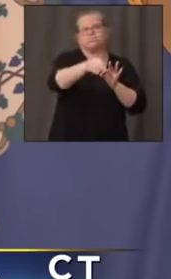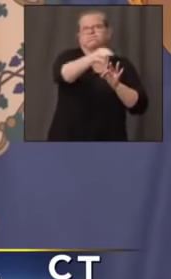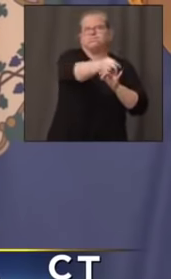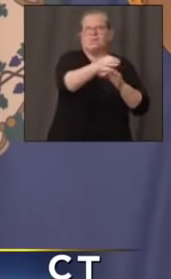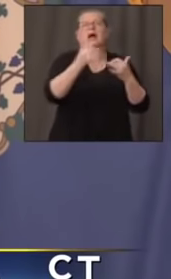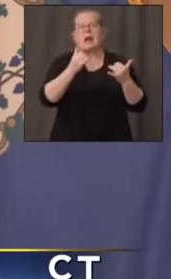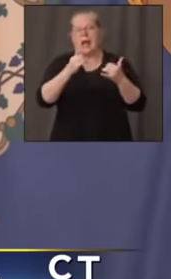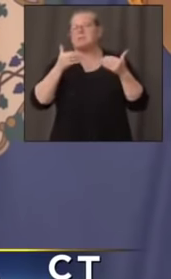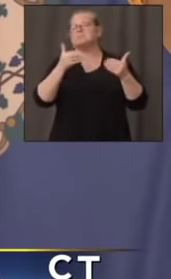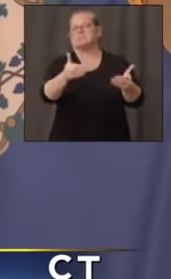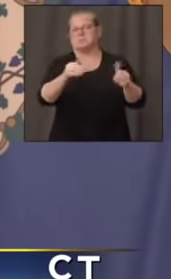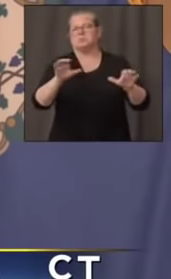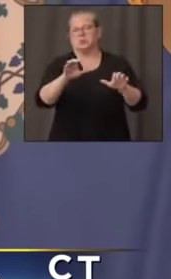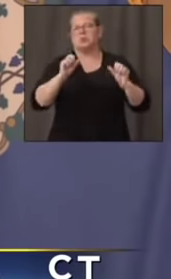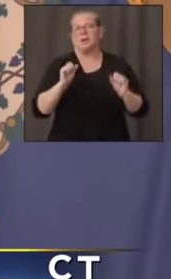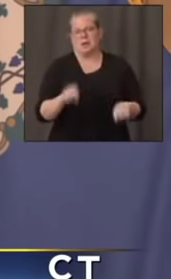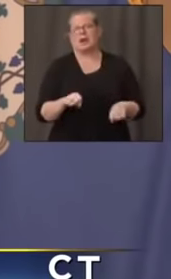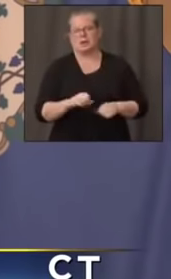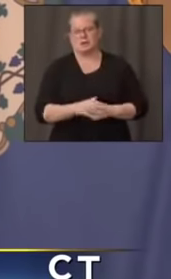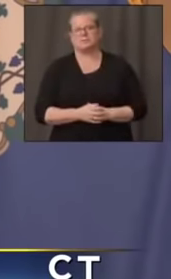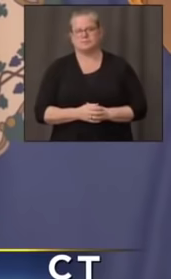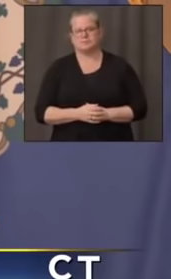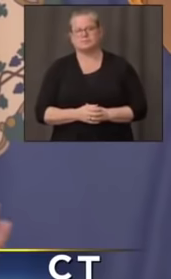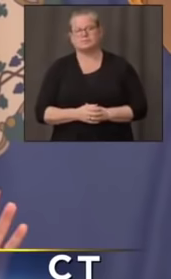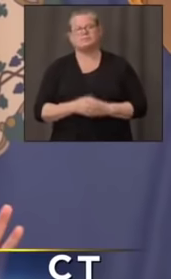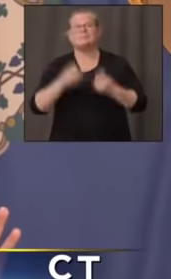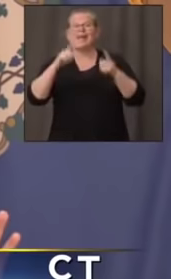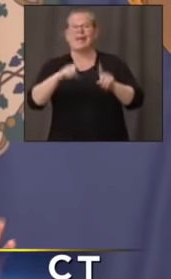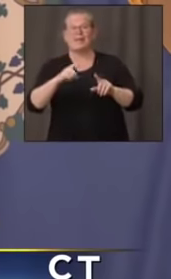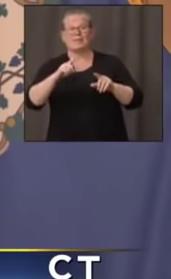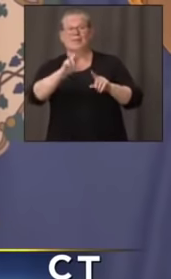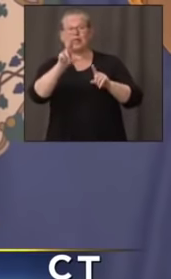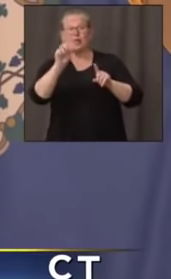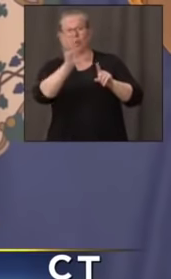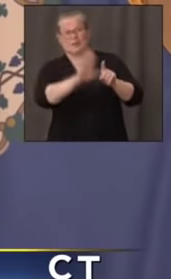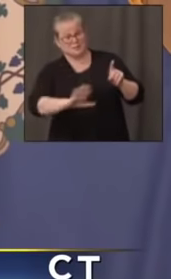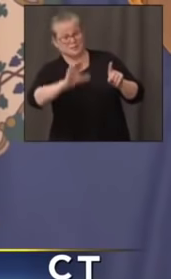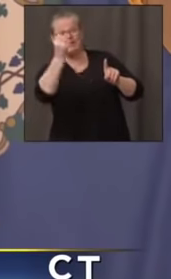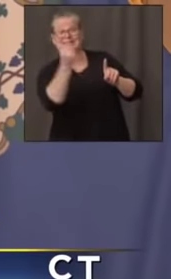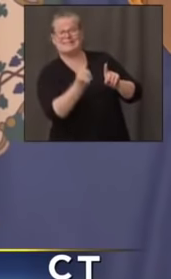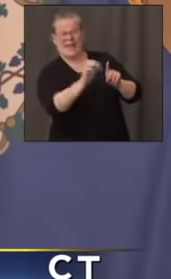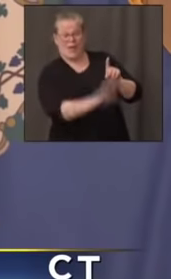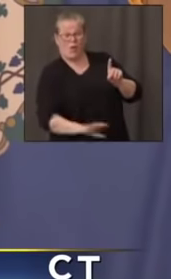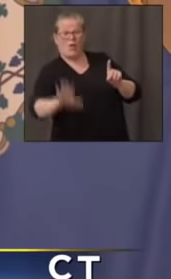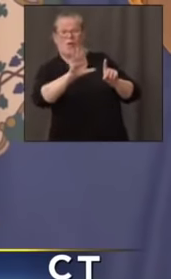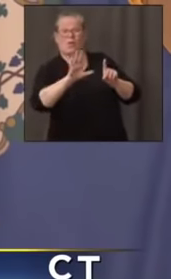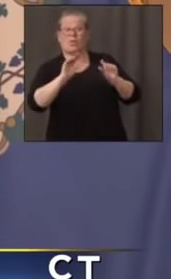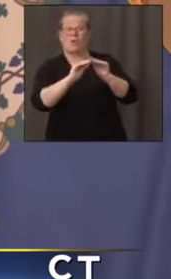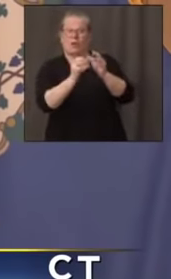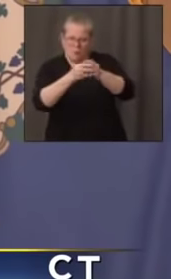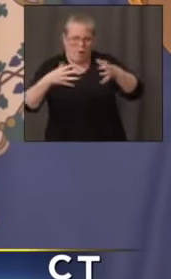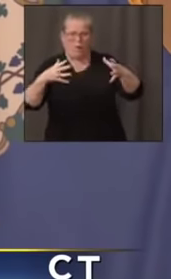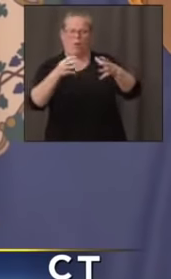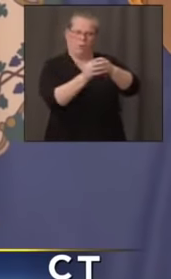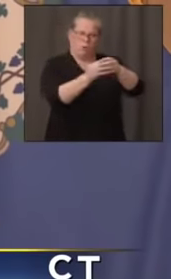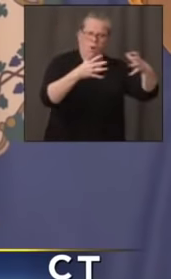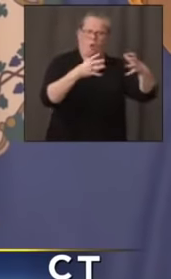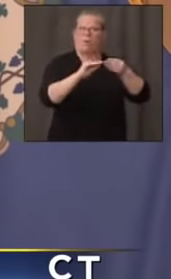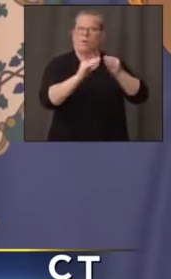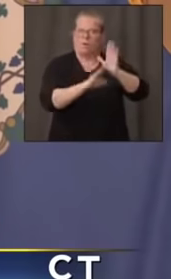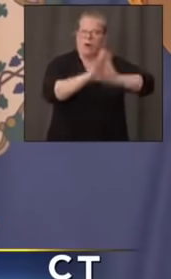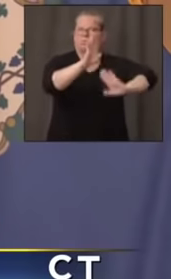down in the south where there are flare-ups, they're not doing those type of procedures, those surgeries. So I would urge